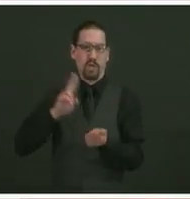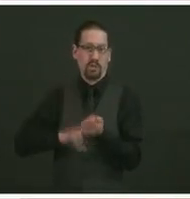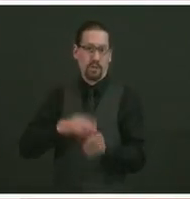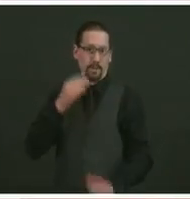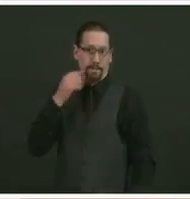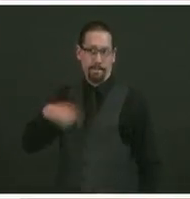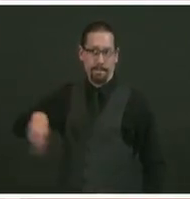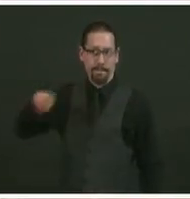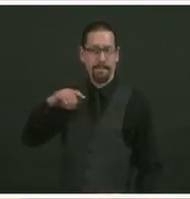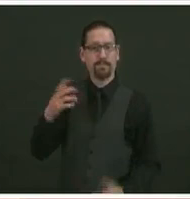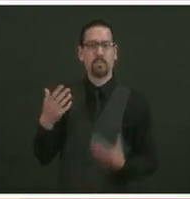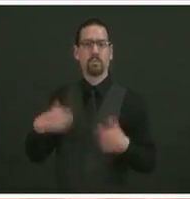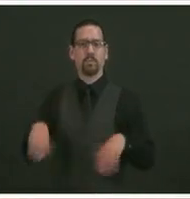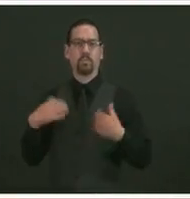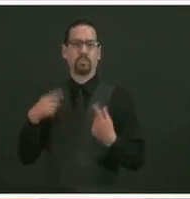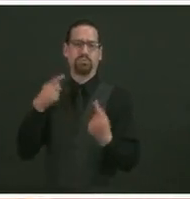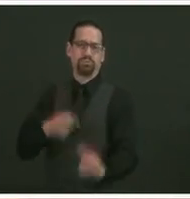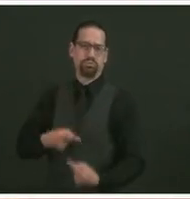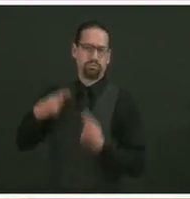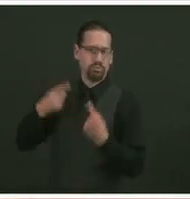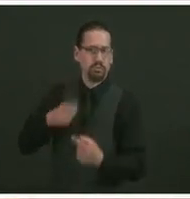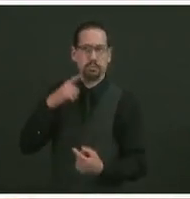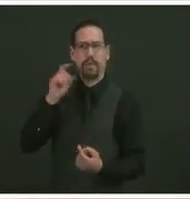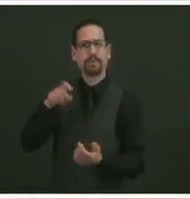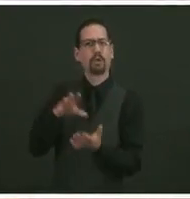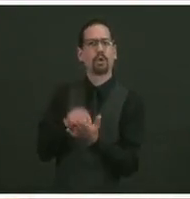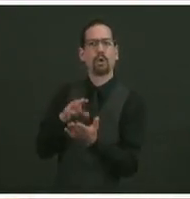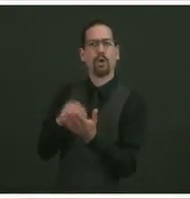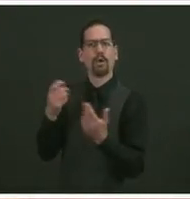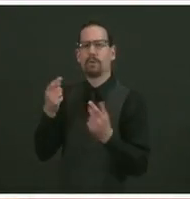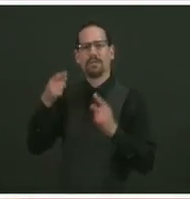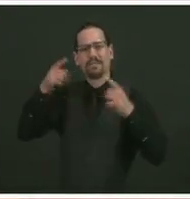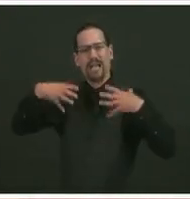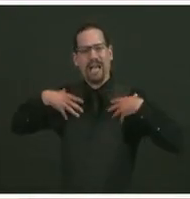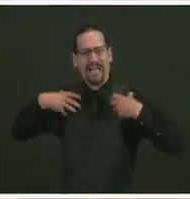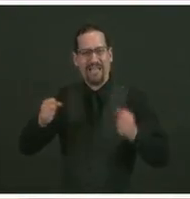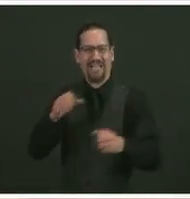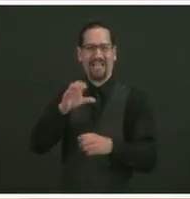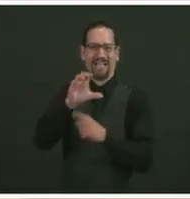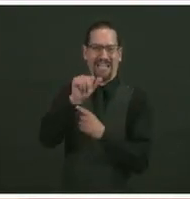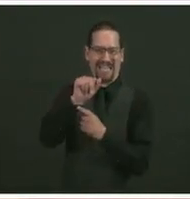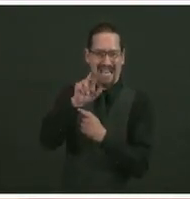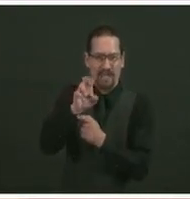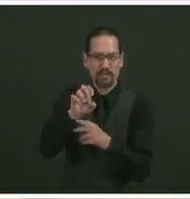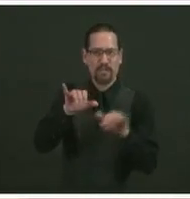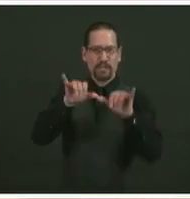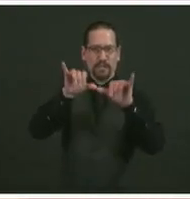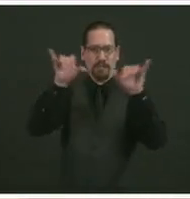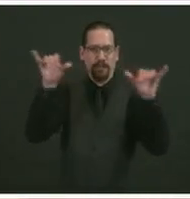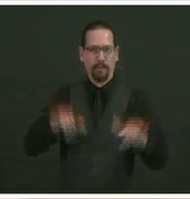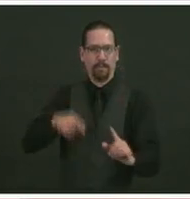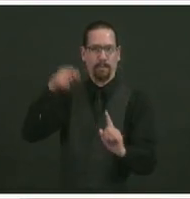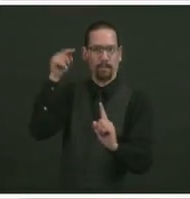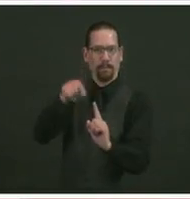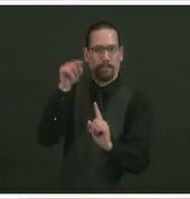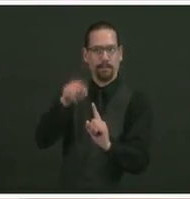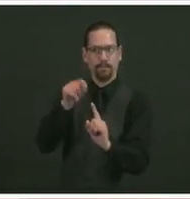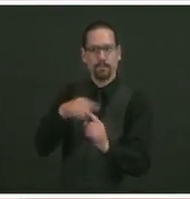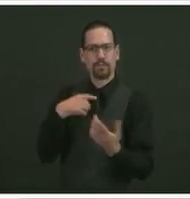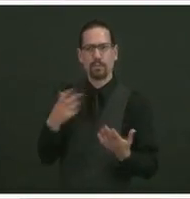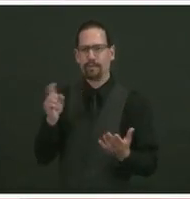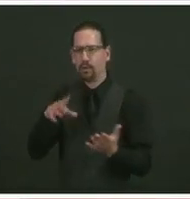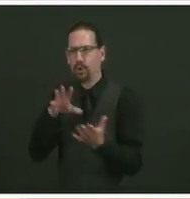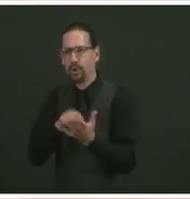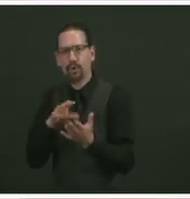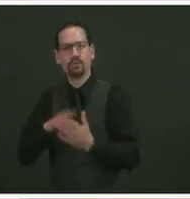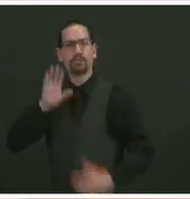more to shore up our home health care system. We've learned that hospitals are fragile. Our hospital